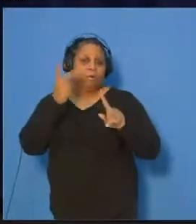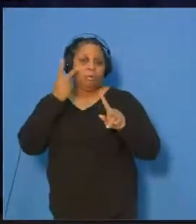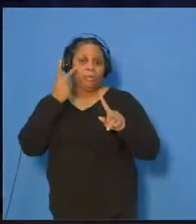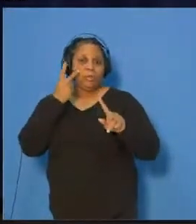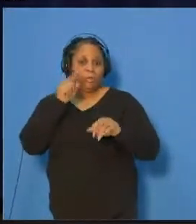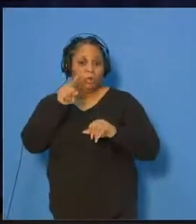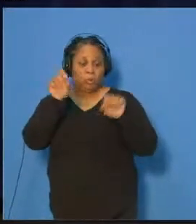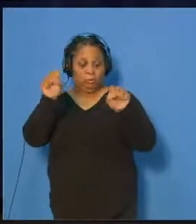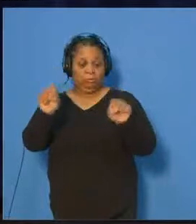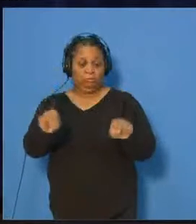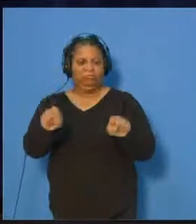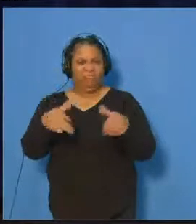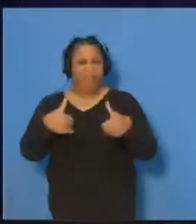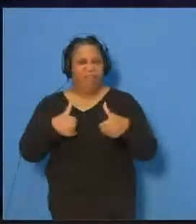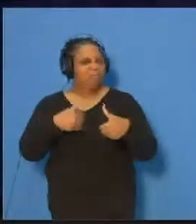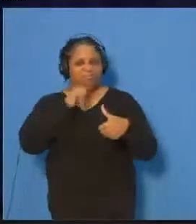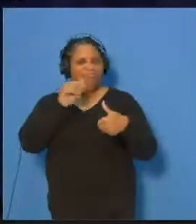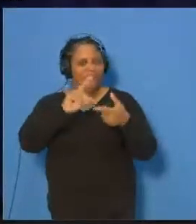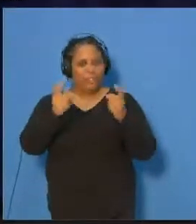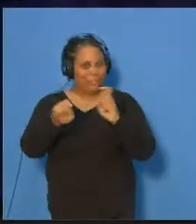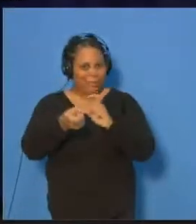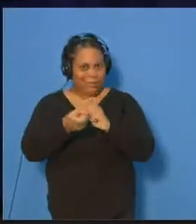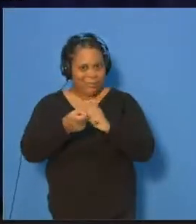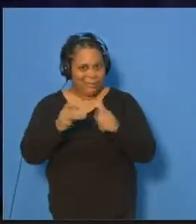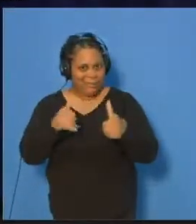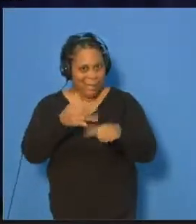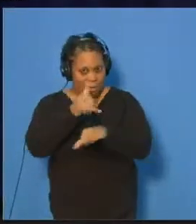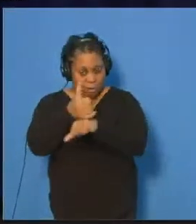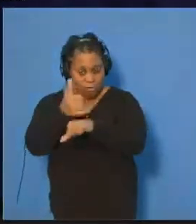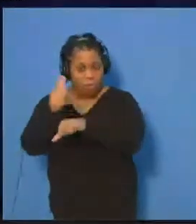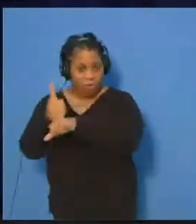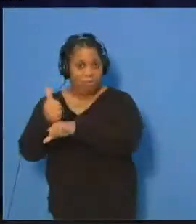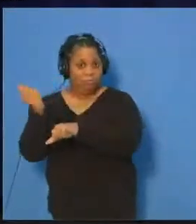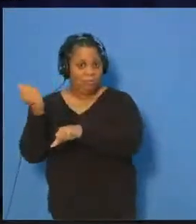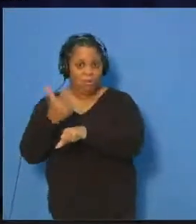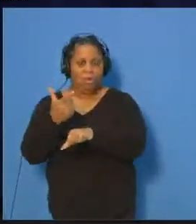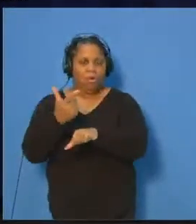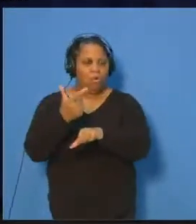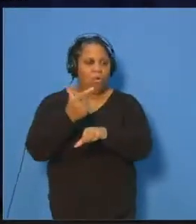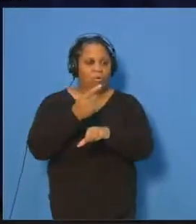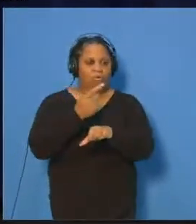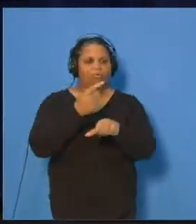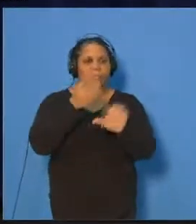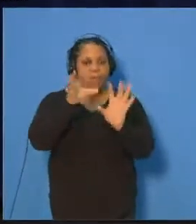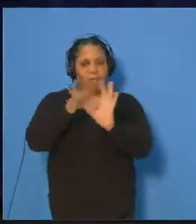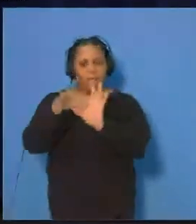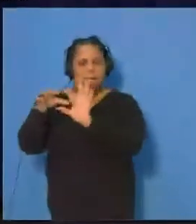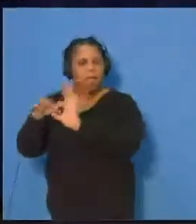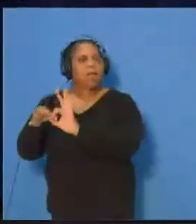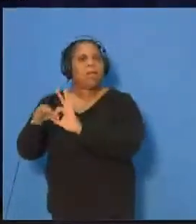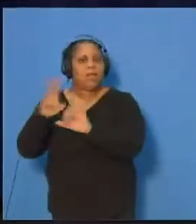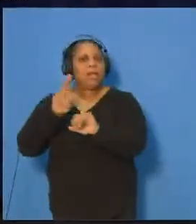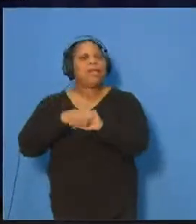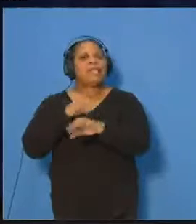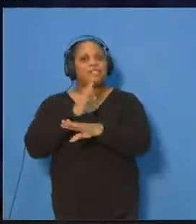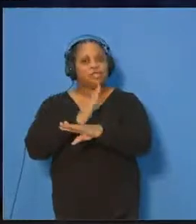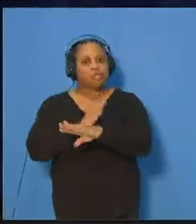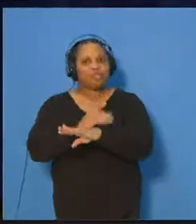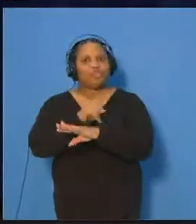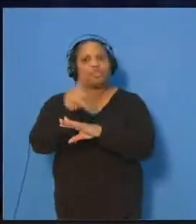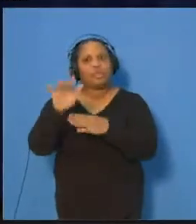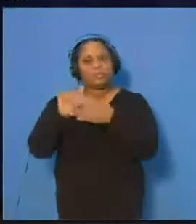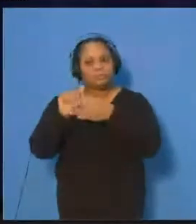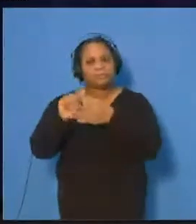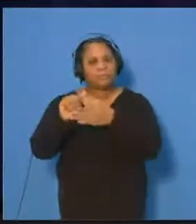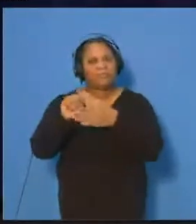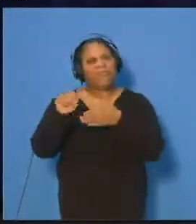that the capacity, there wasn't a change in the way that these things were booked. These things were always booked through that link, and the Ministry of National Security had that link, and there